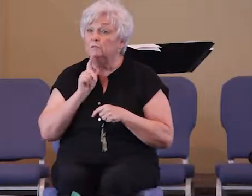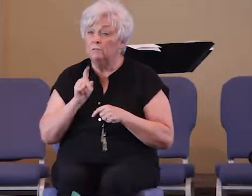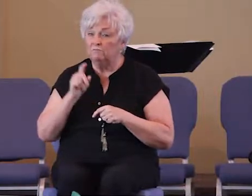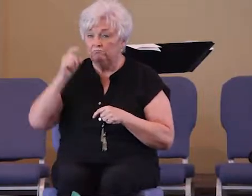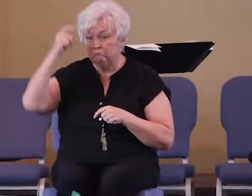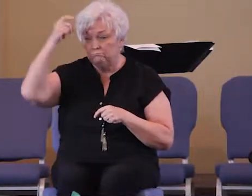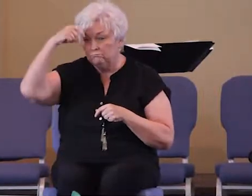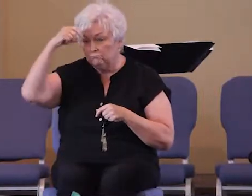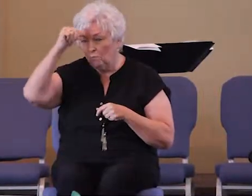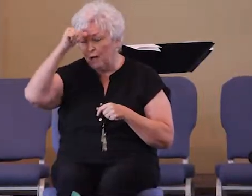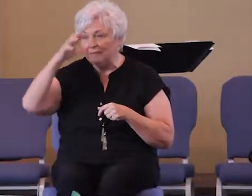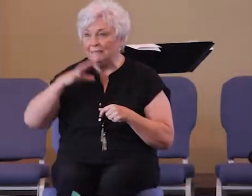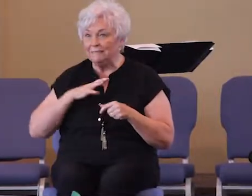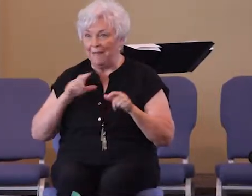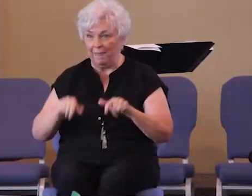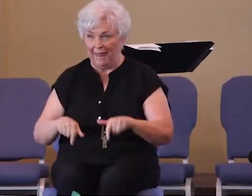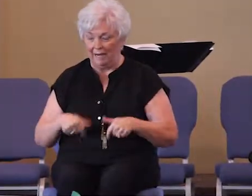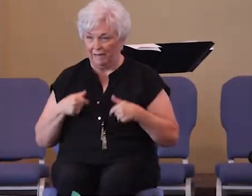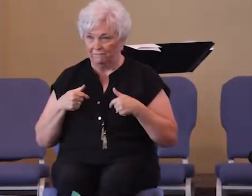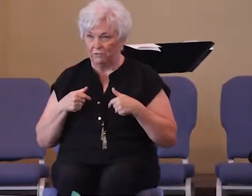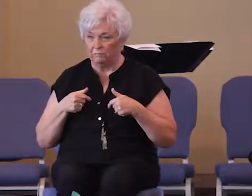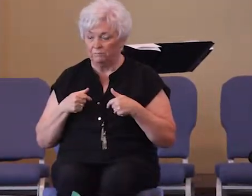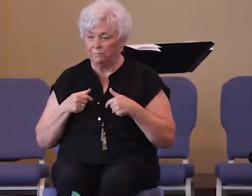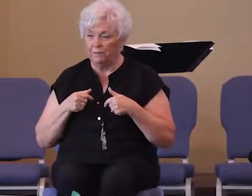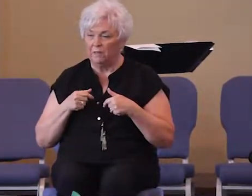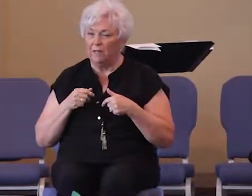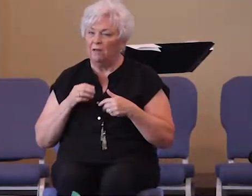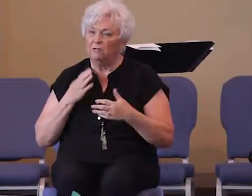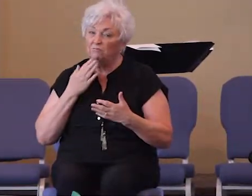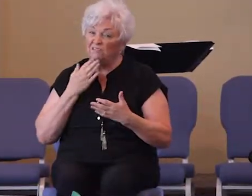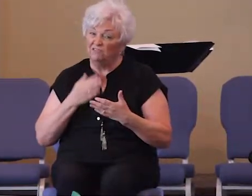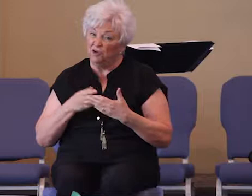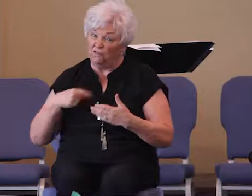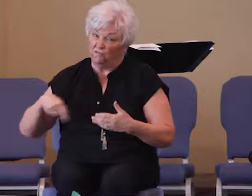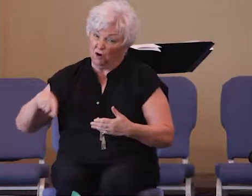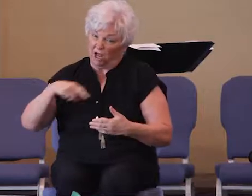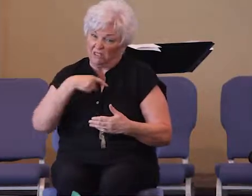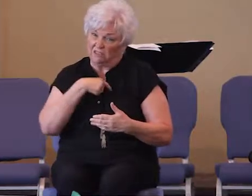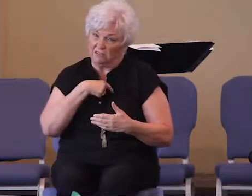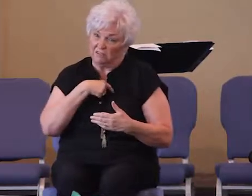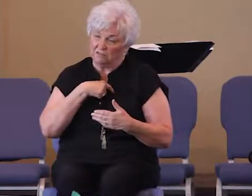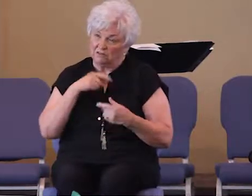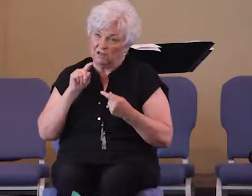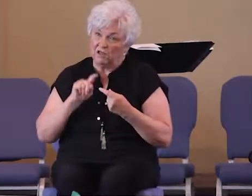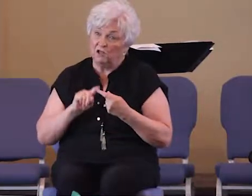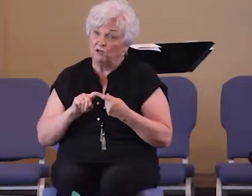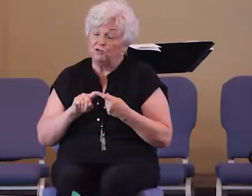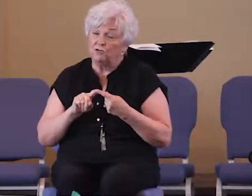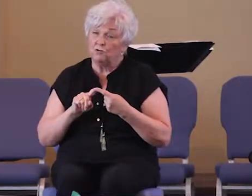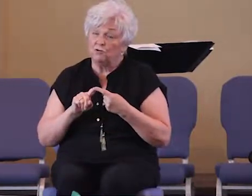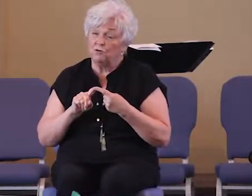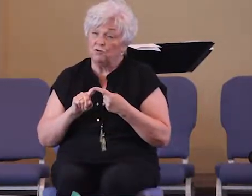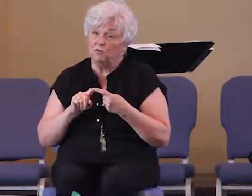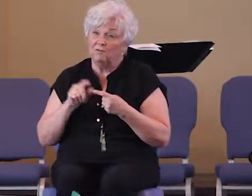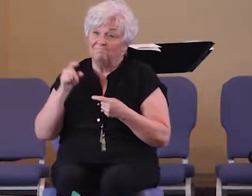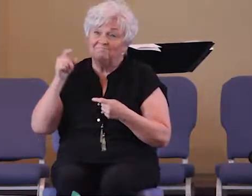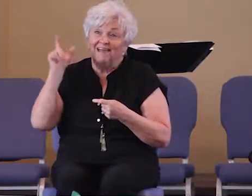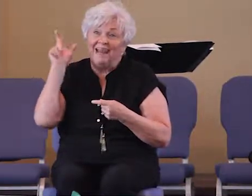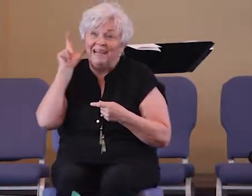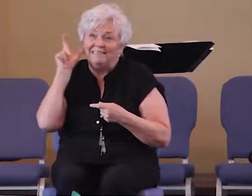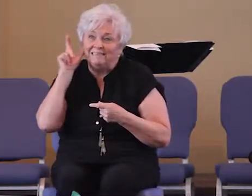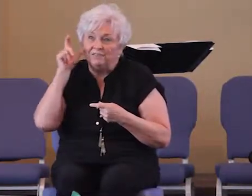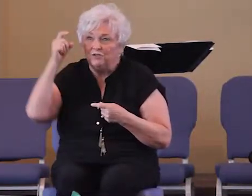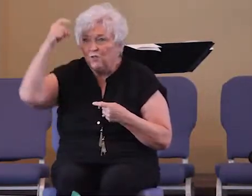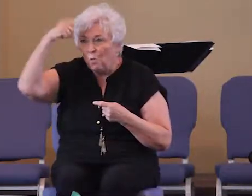wisest person that ever lived, it would be prudent of us to partake of the wisdom that